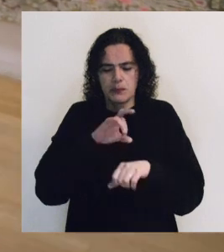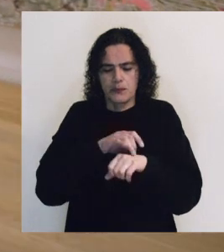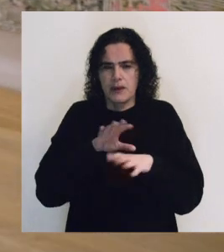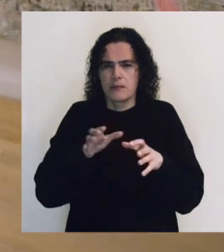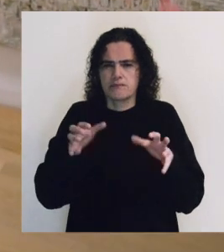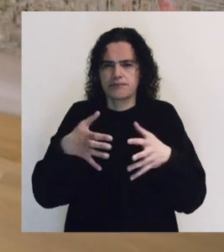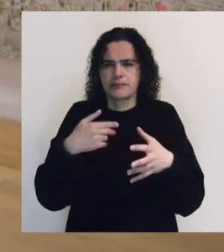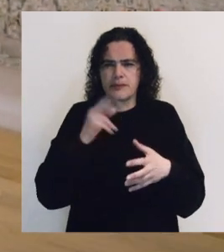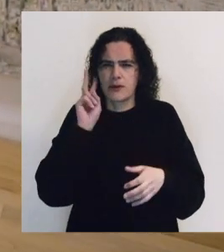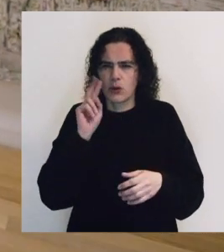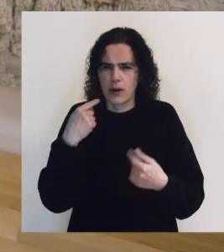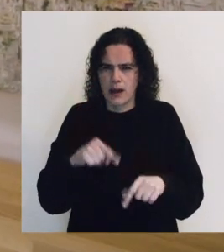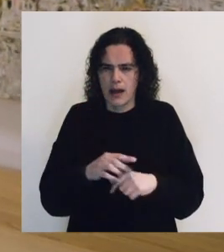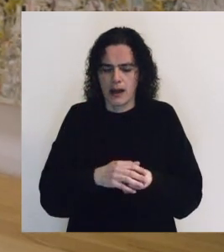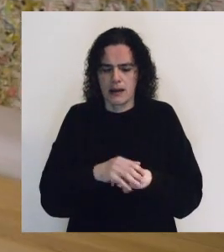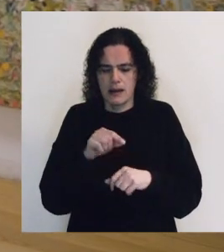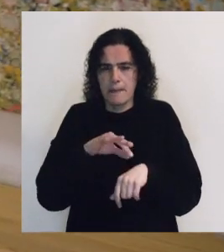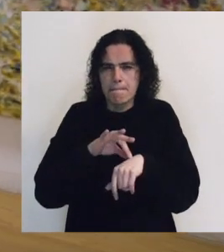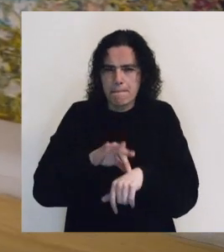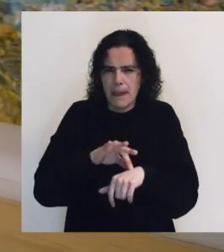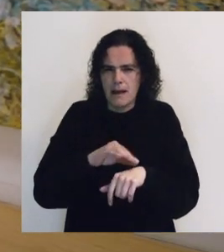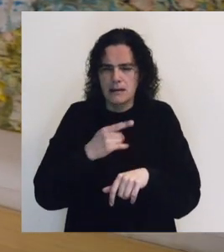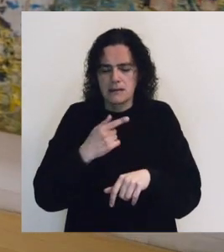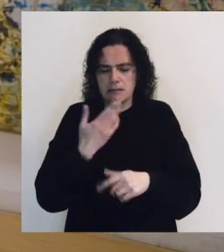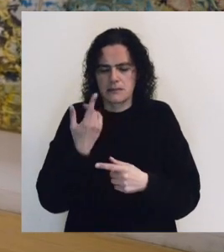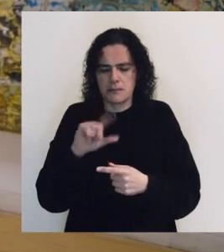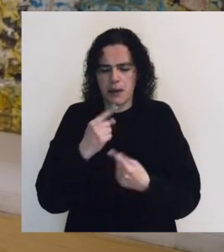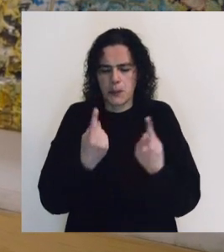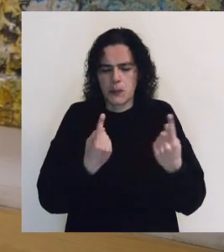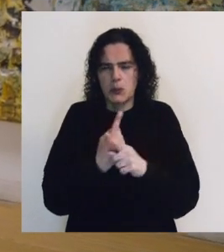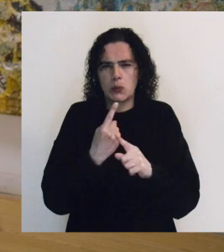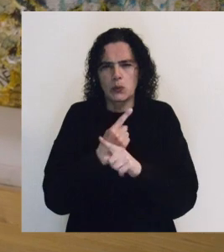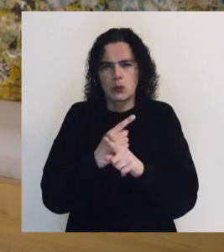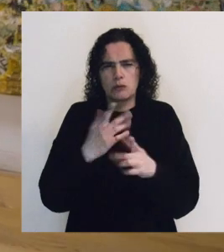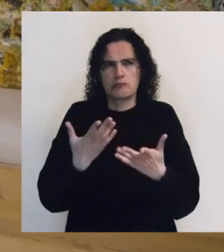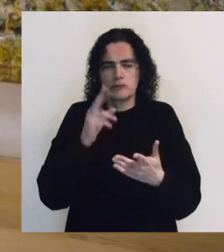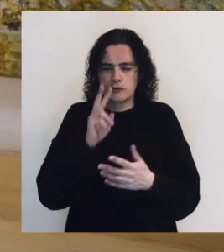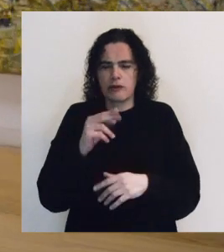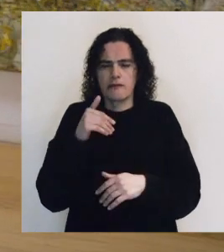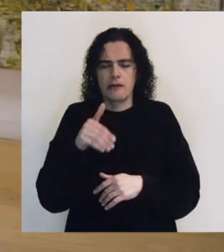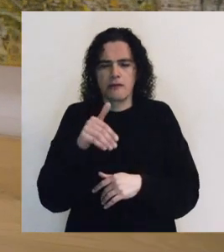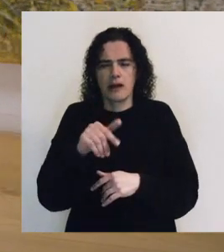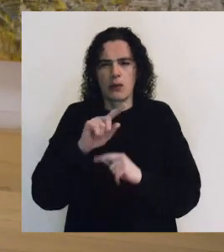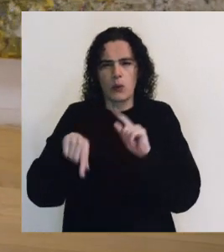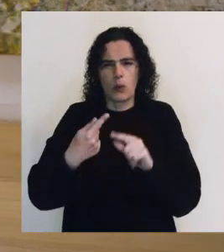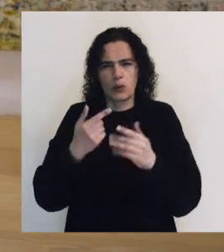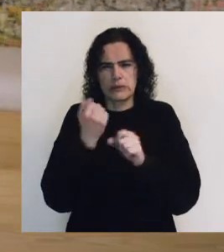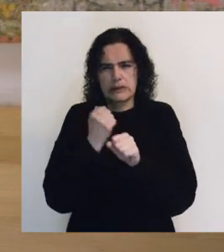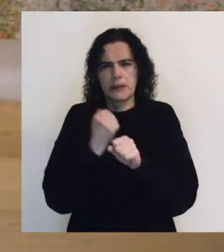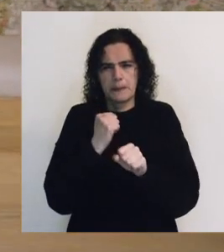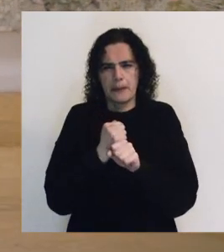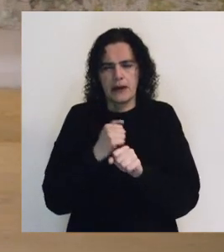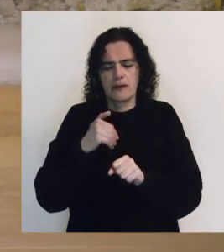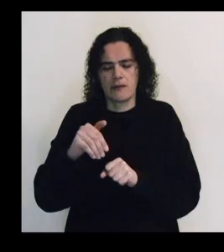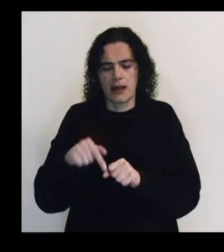epidermic value, a skin, and that's also something that we will see in another body of